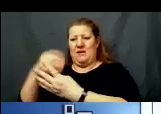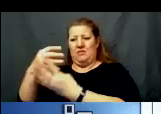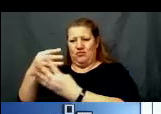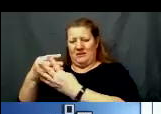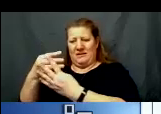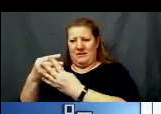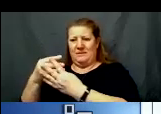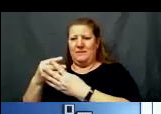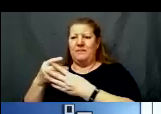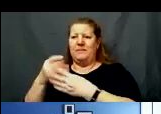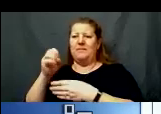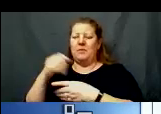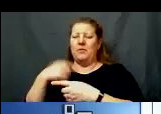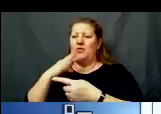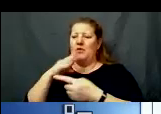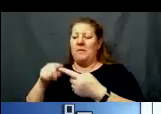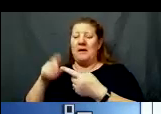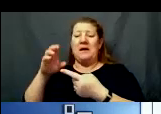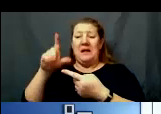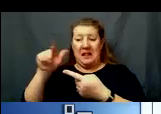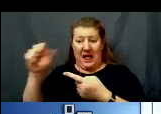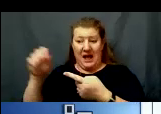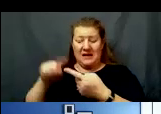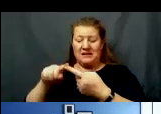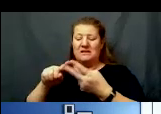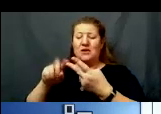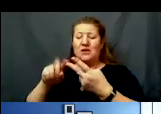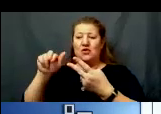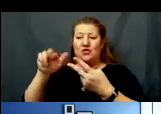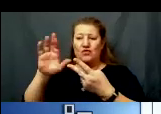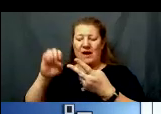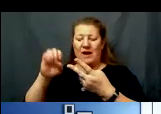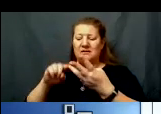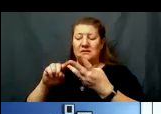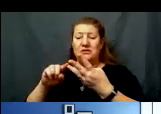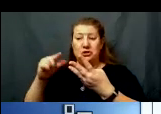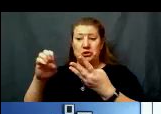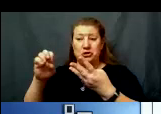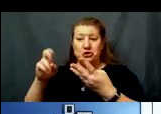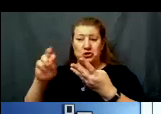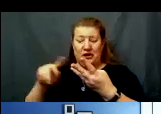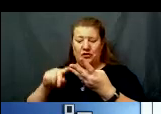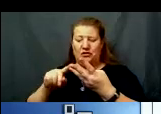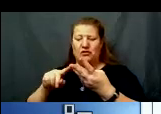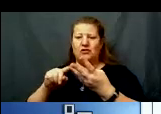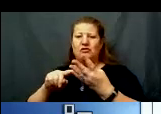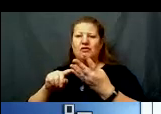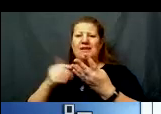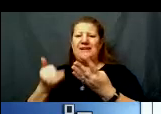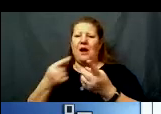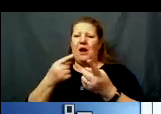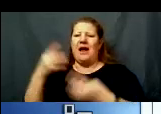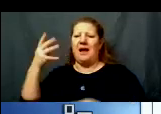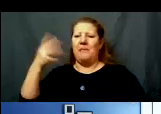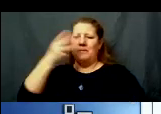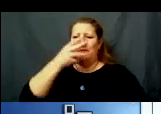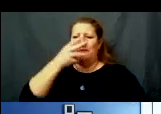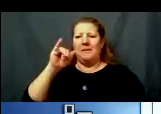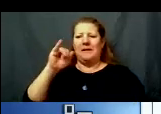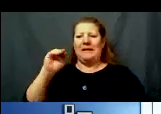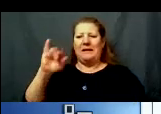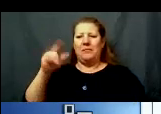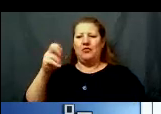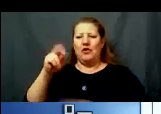about briefly class and race and gender. Let's talk about immigration status. This is a photo of the Northwest Detention